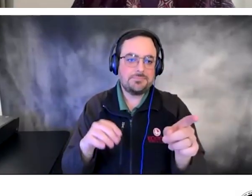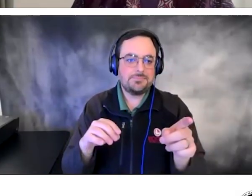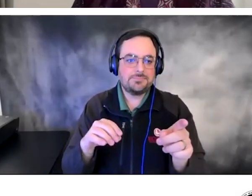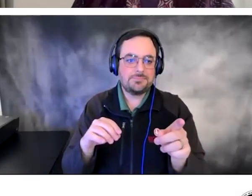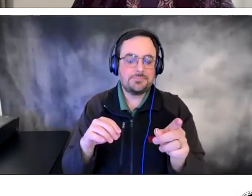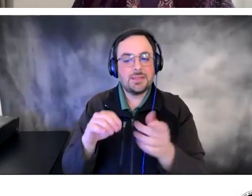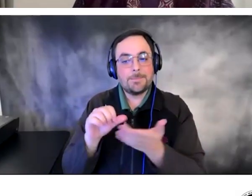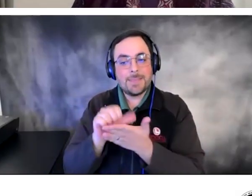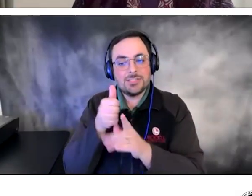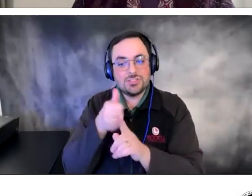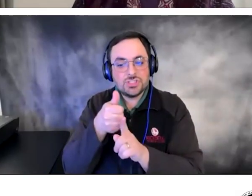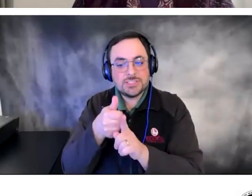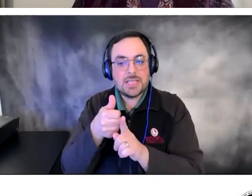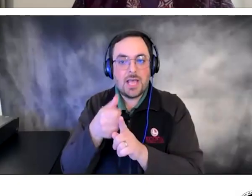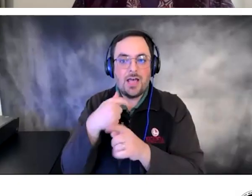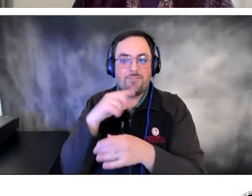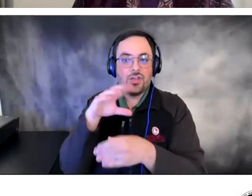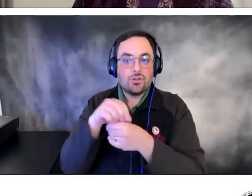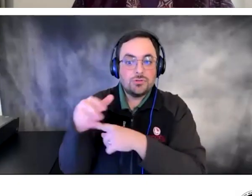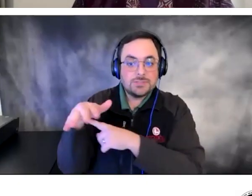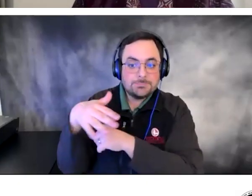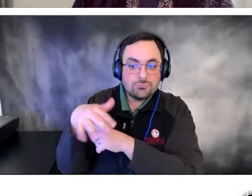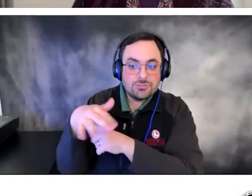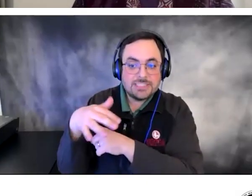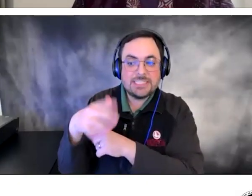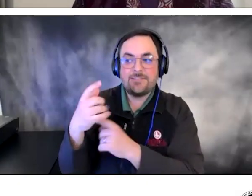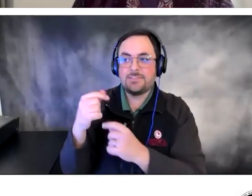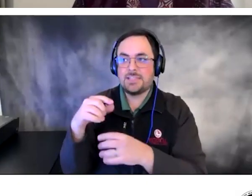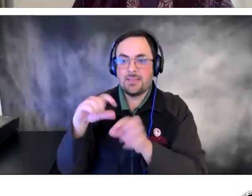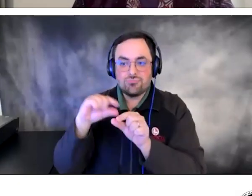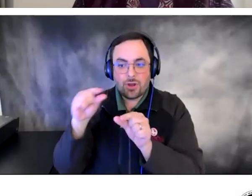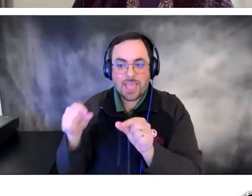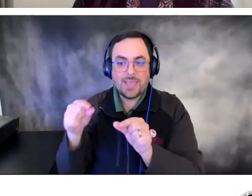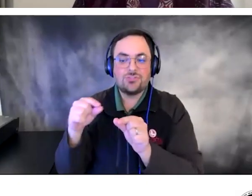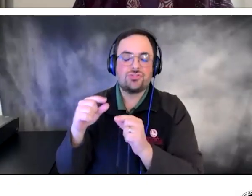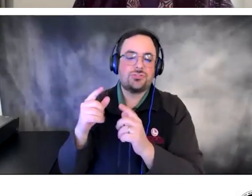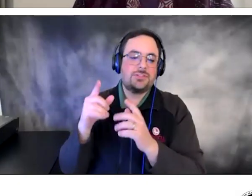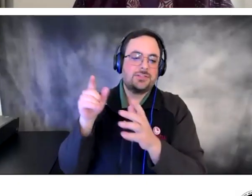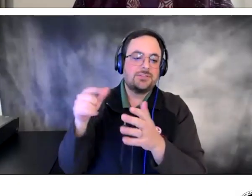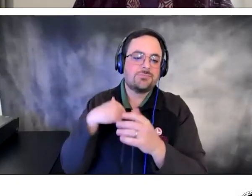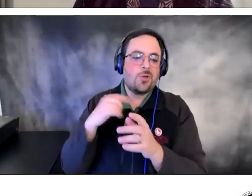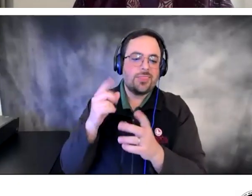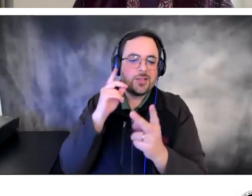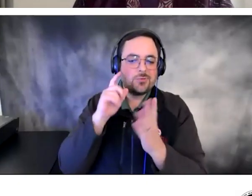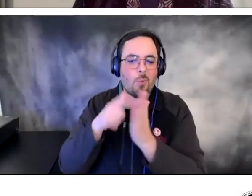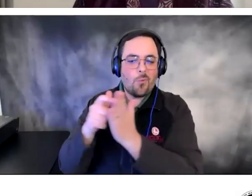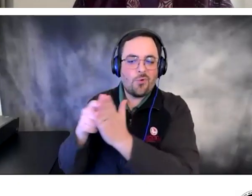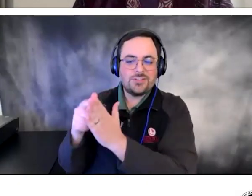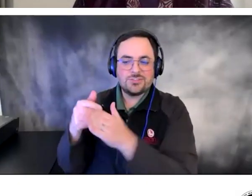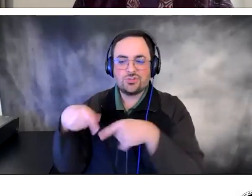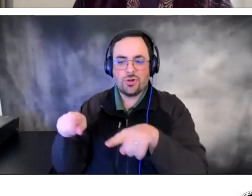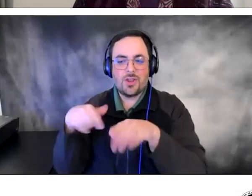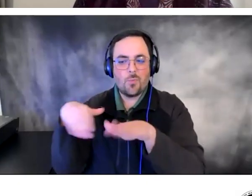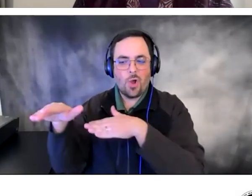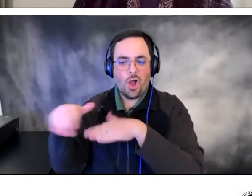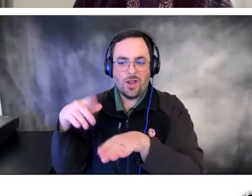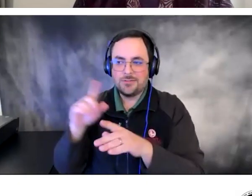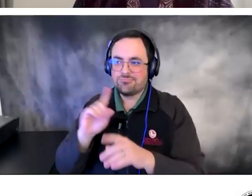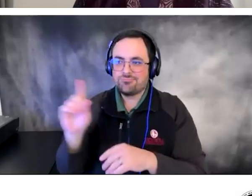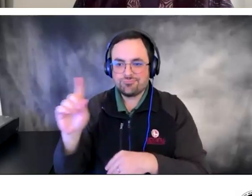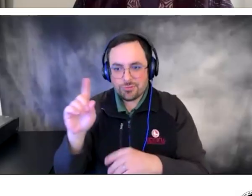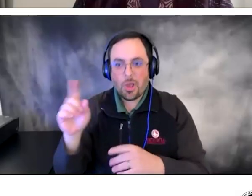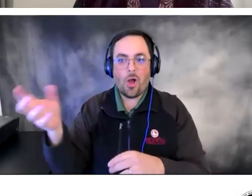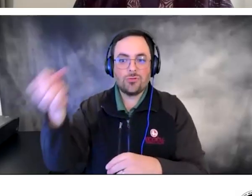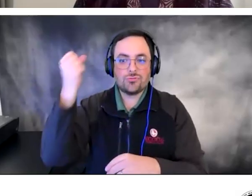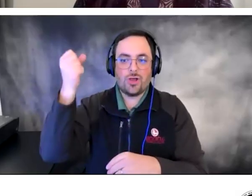This page includes a small branch with leaves to represent the trees that they noticed along the way. And it's labeled, we walked some